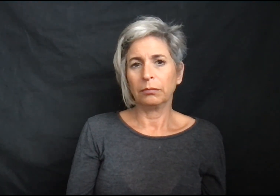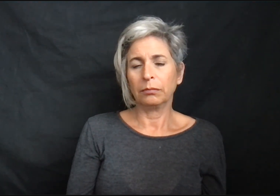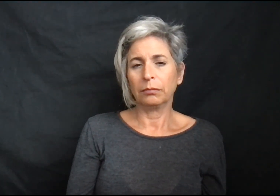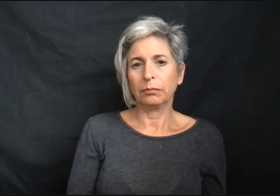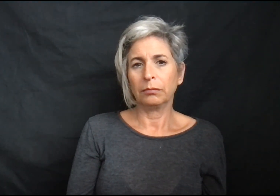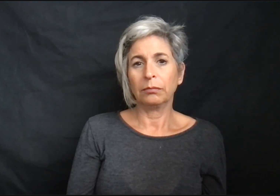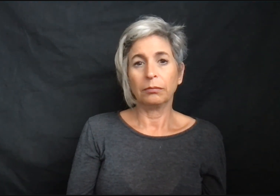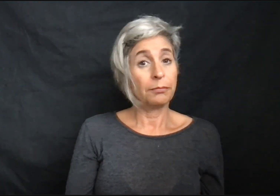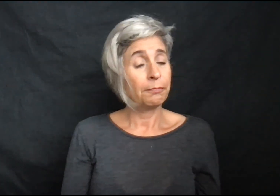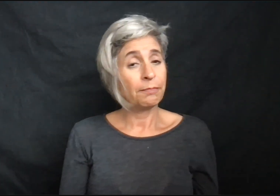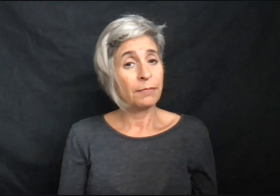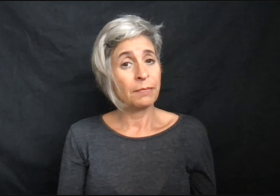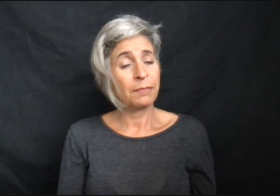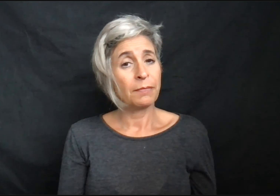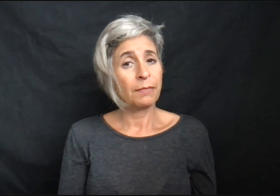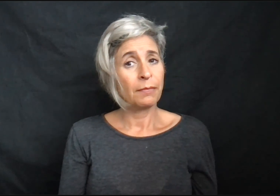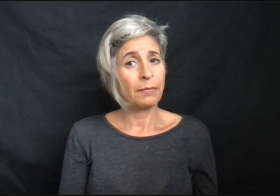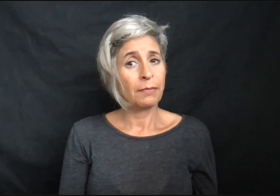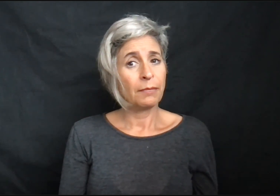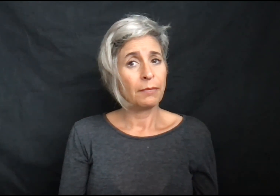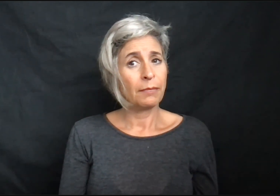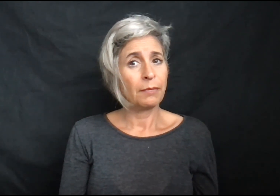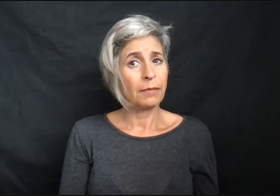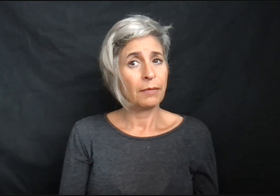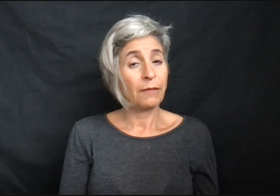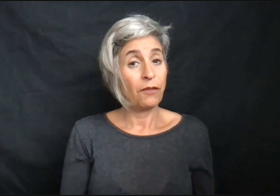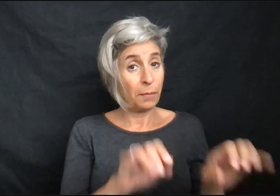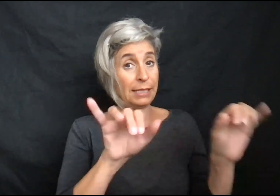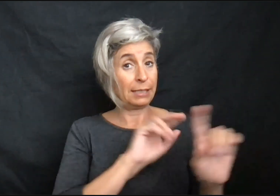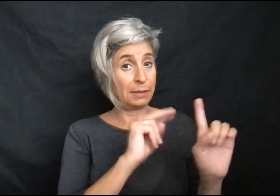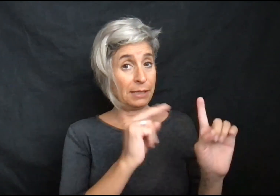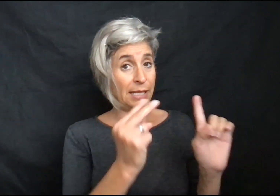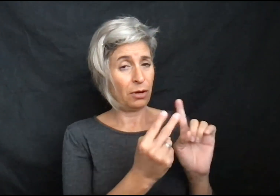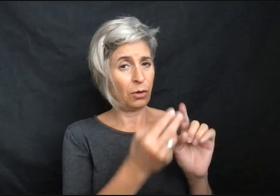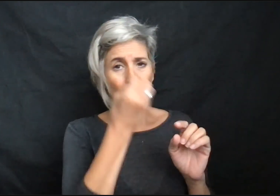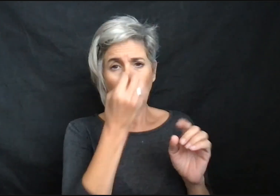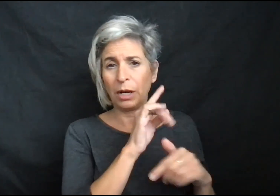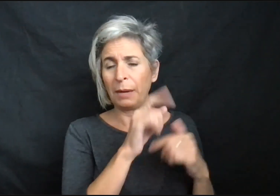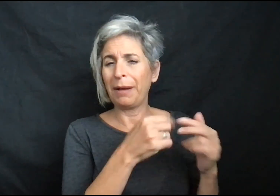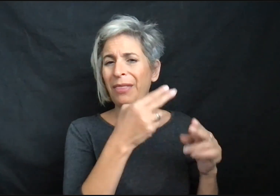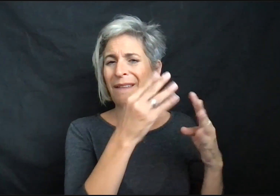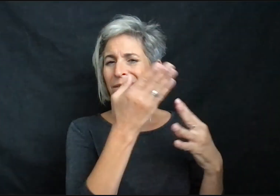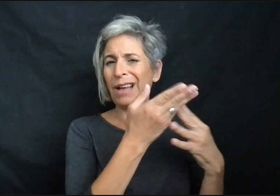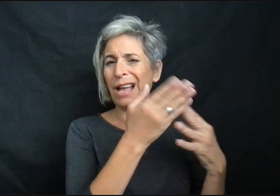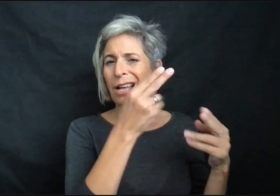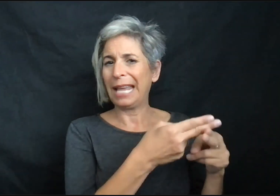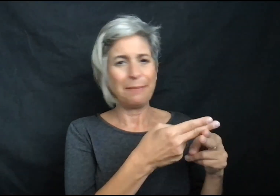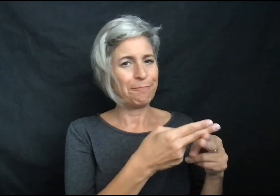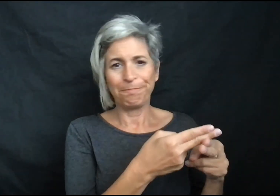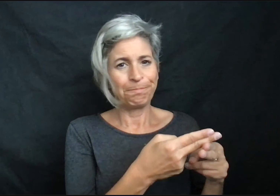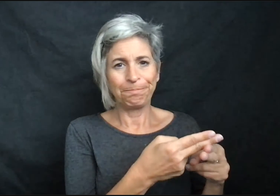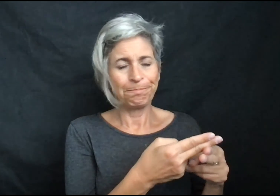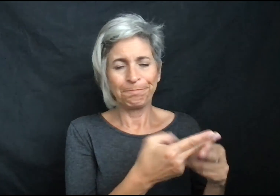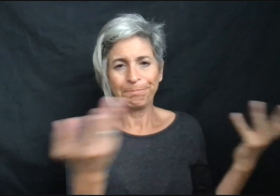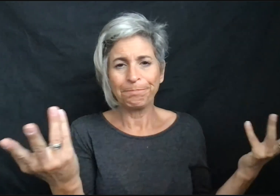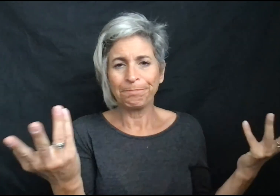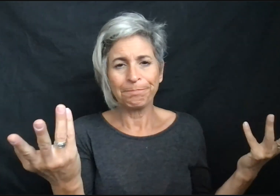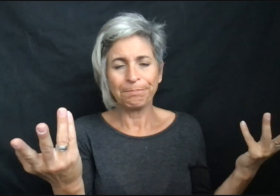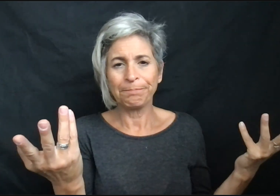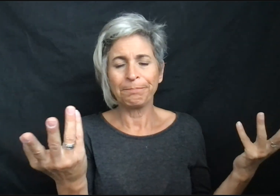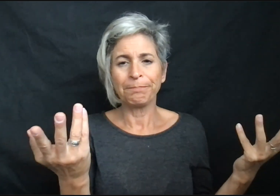I can take that, Deborah. From a system standpoint, we really don't care about the file naming as such to identify